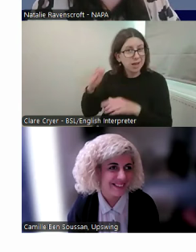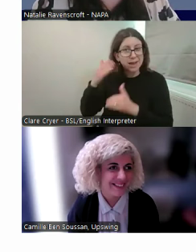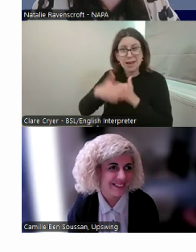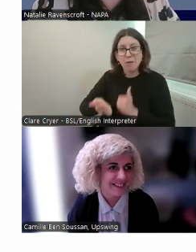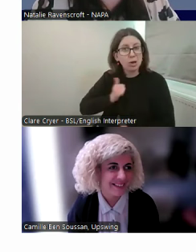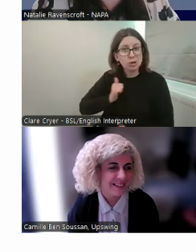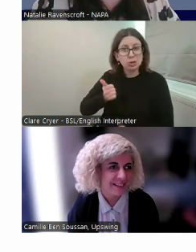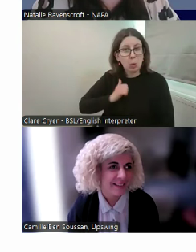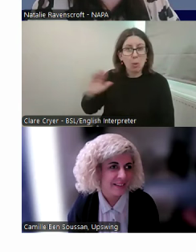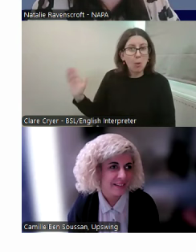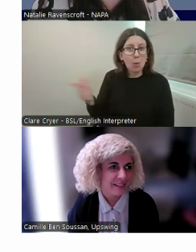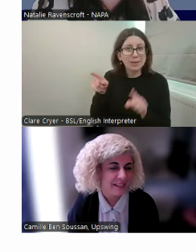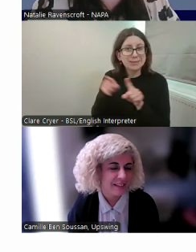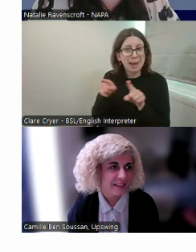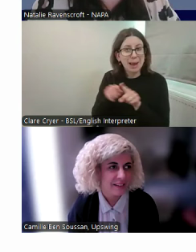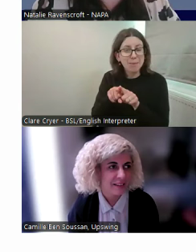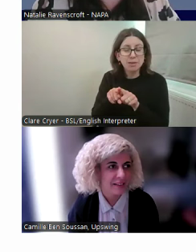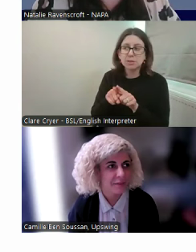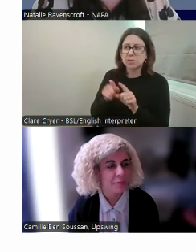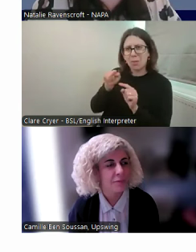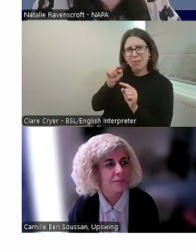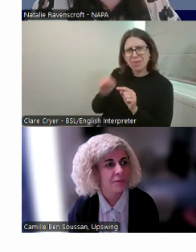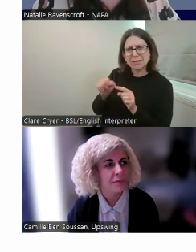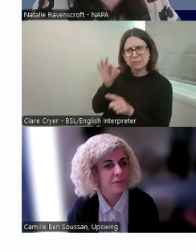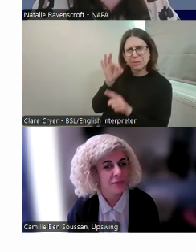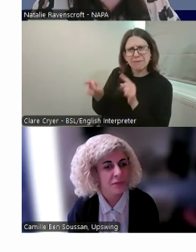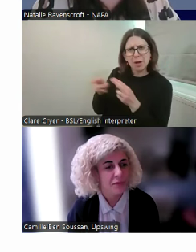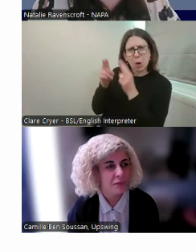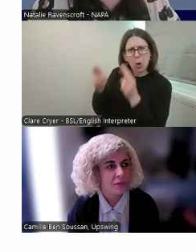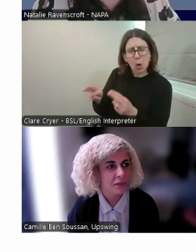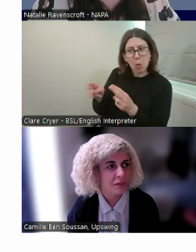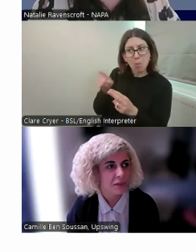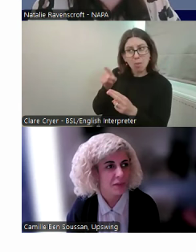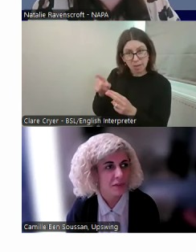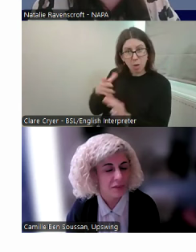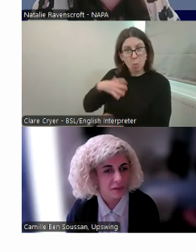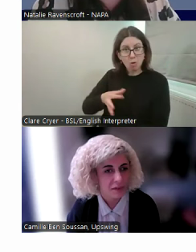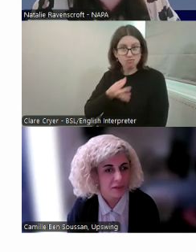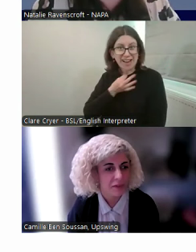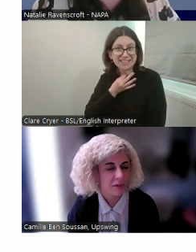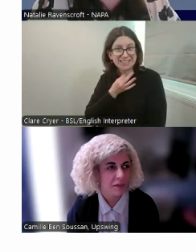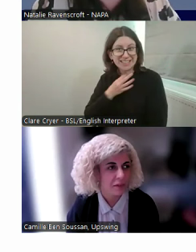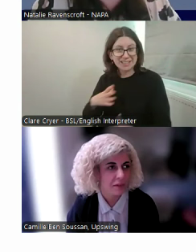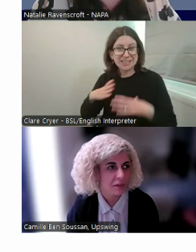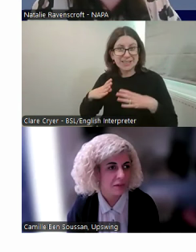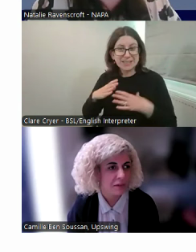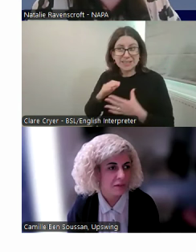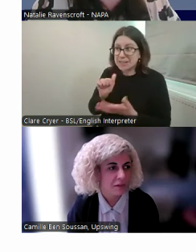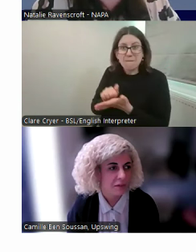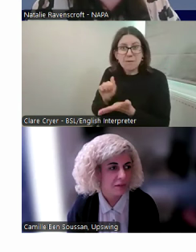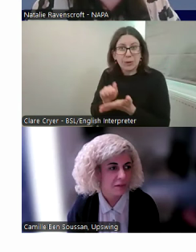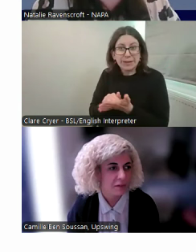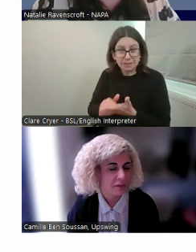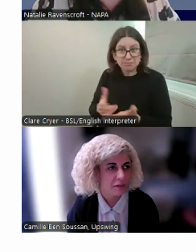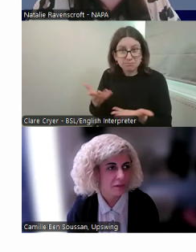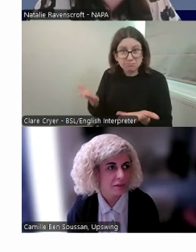So does the home that you're working with challenge and embrace taking risks or not? How will this